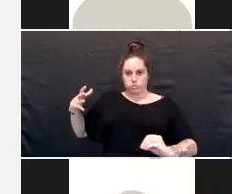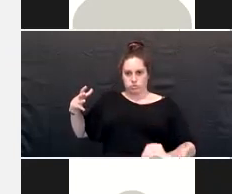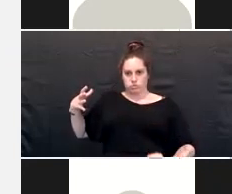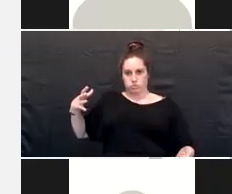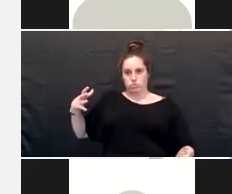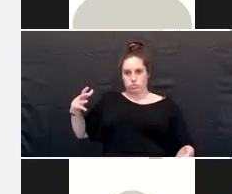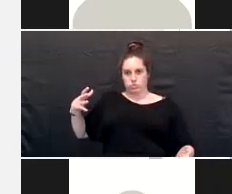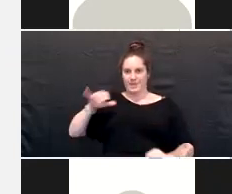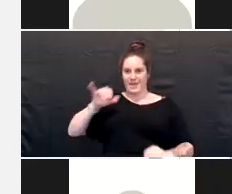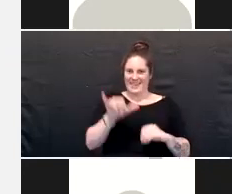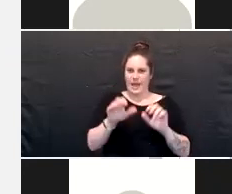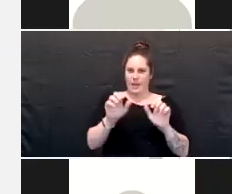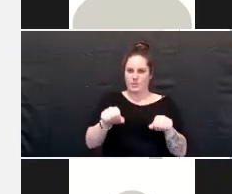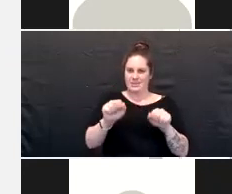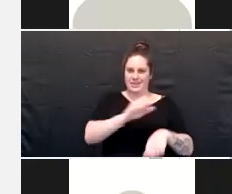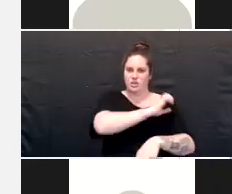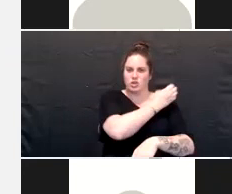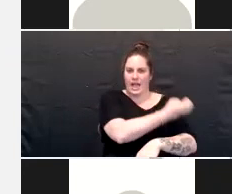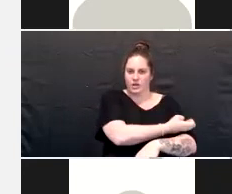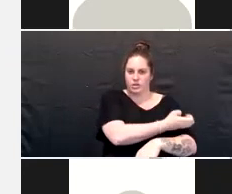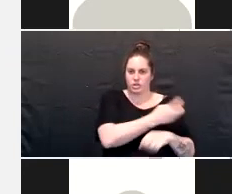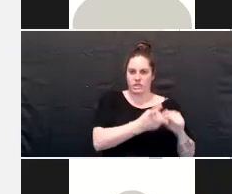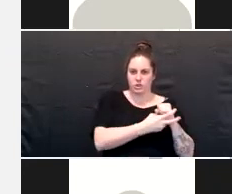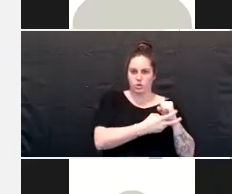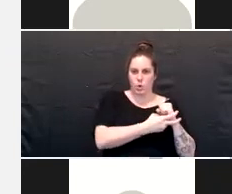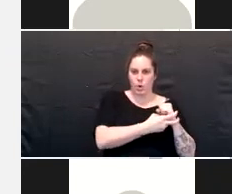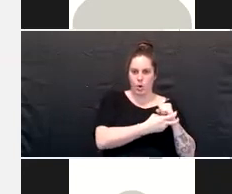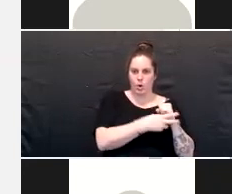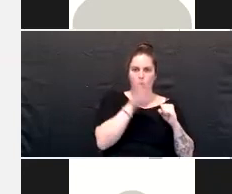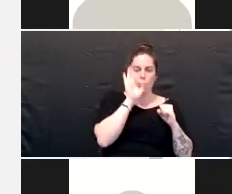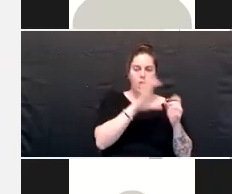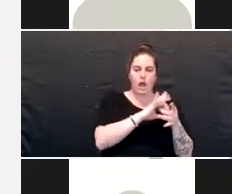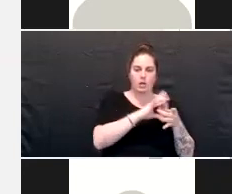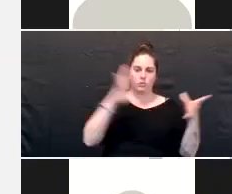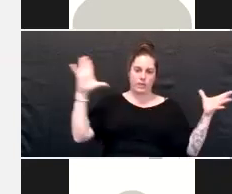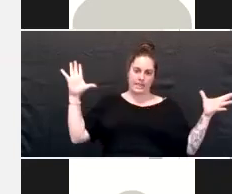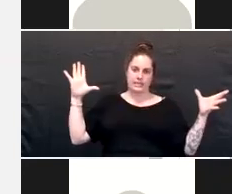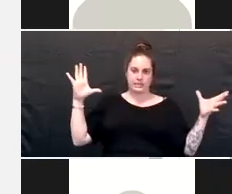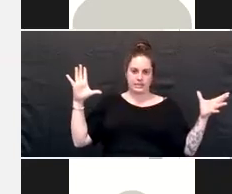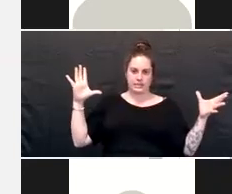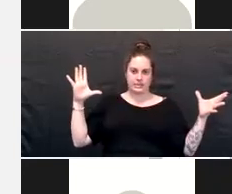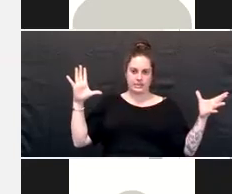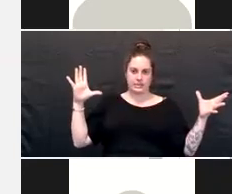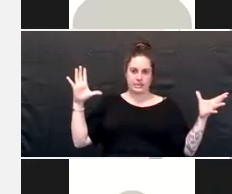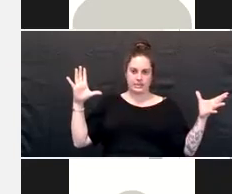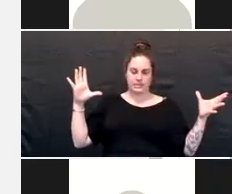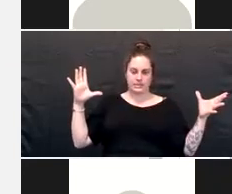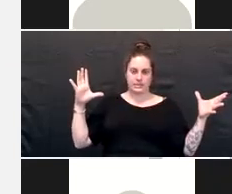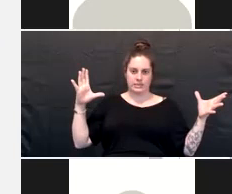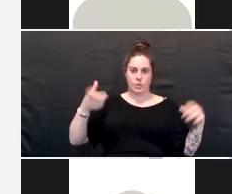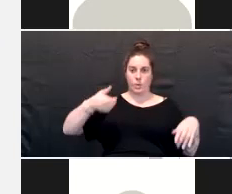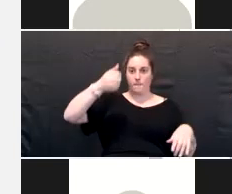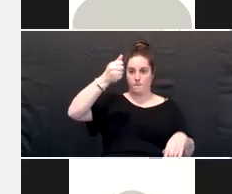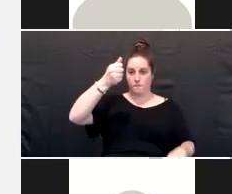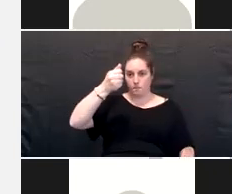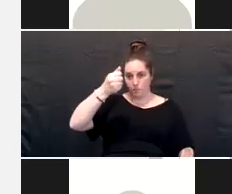release that energy, mgh. So pulling the chain down through